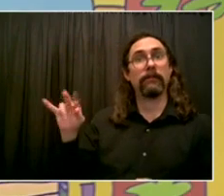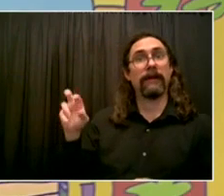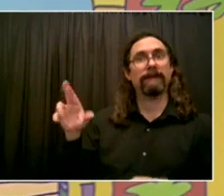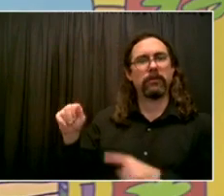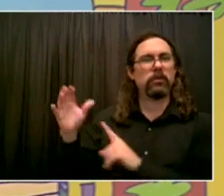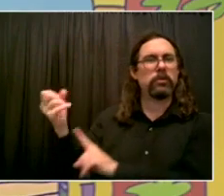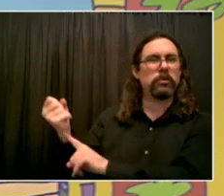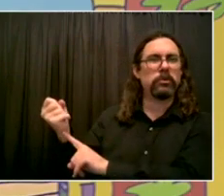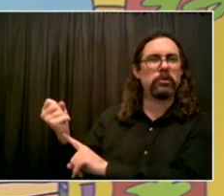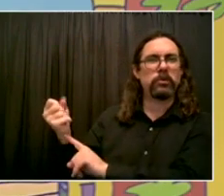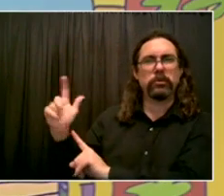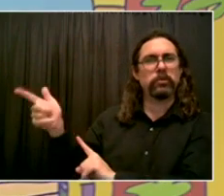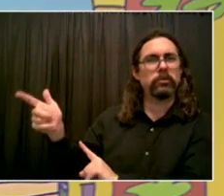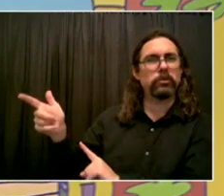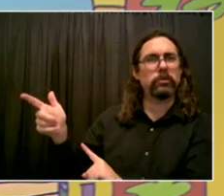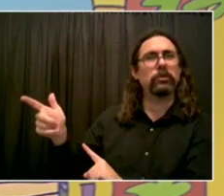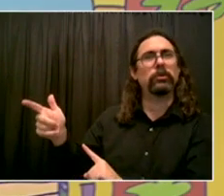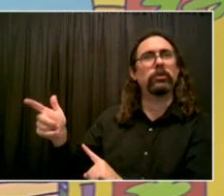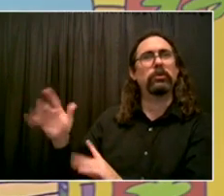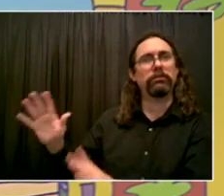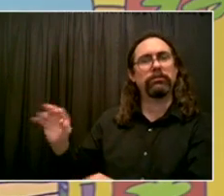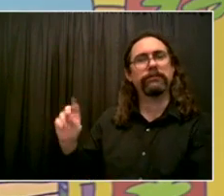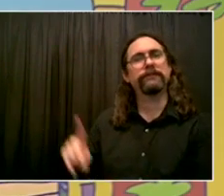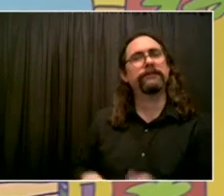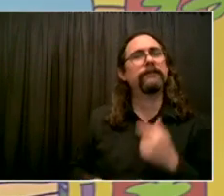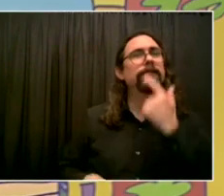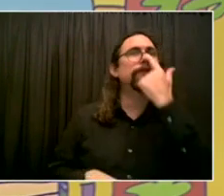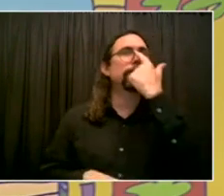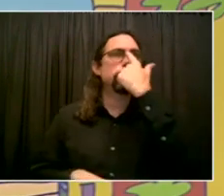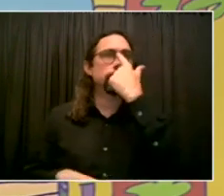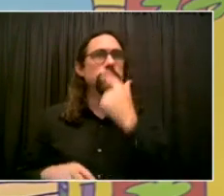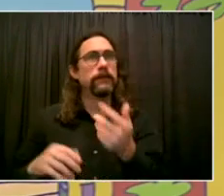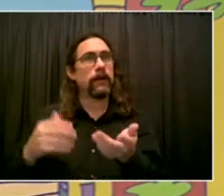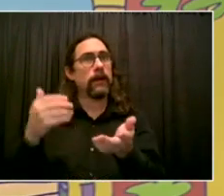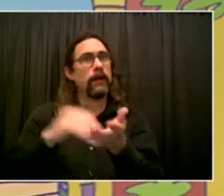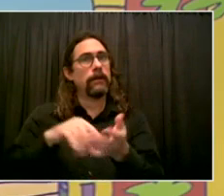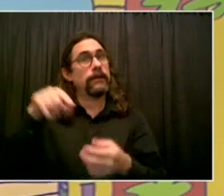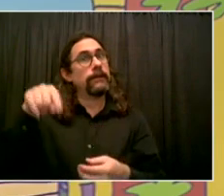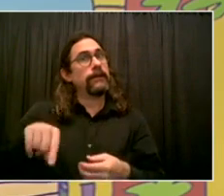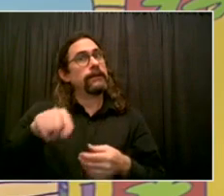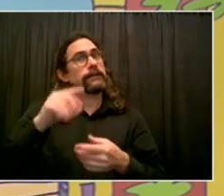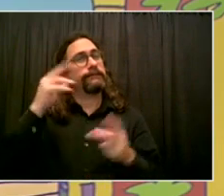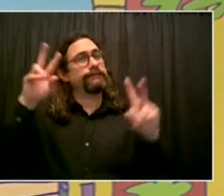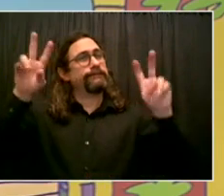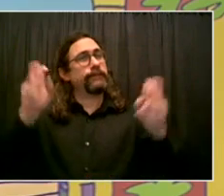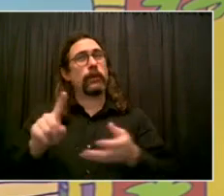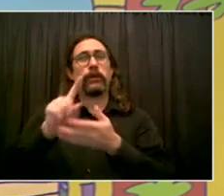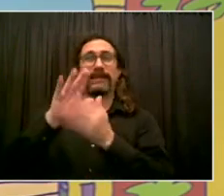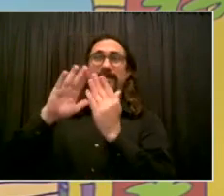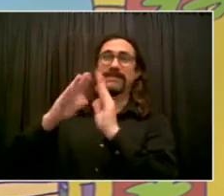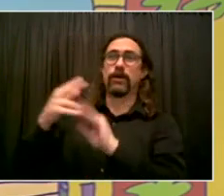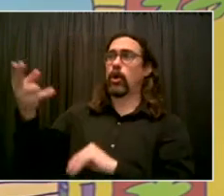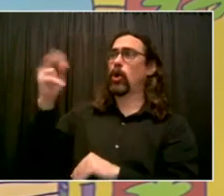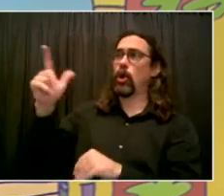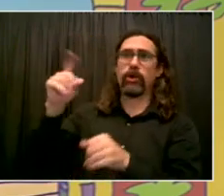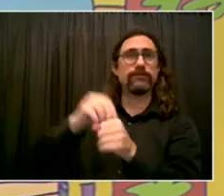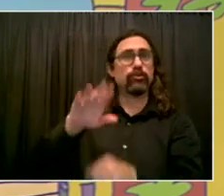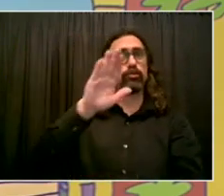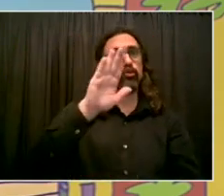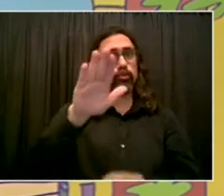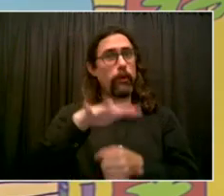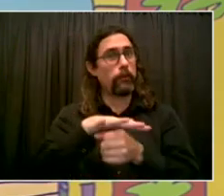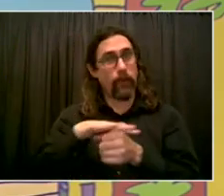in your borough for Manhattan. We're going to stay on that theme while we come back to the council member in a moment.